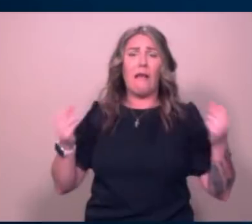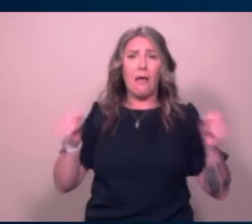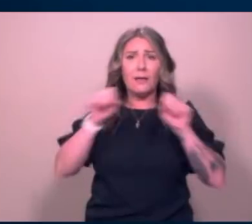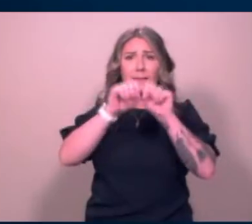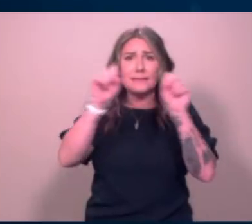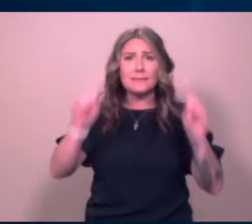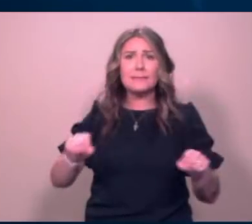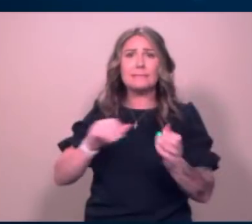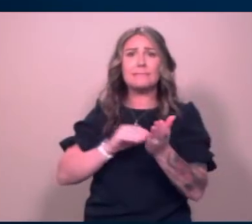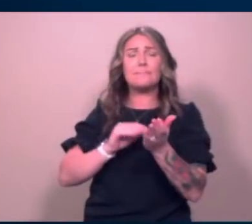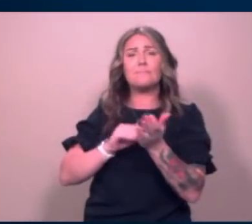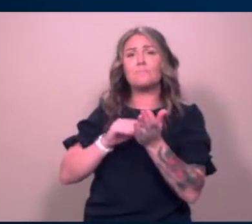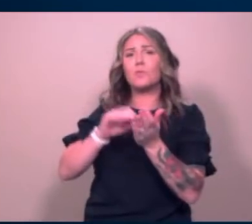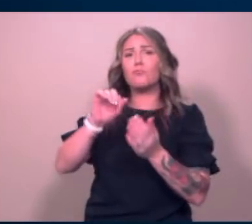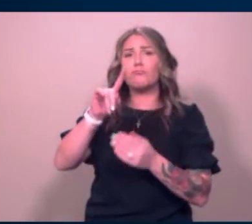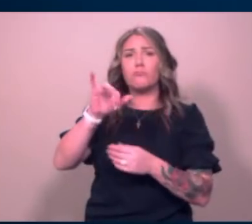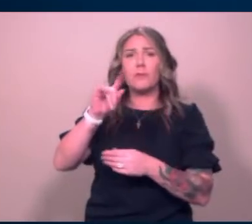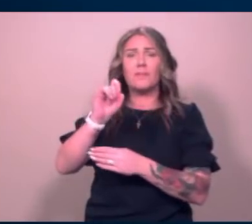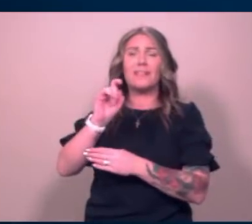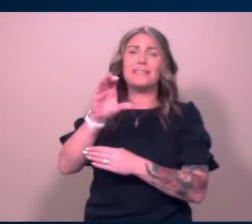Chief Medical Officer.